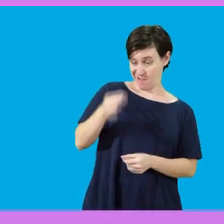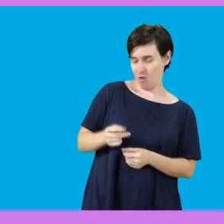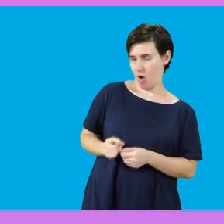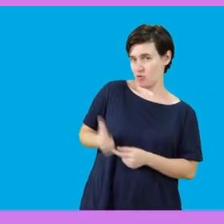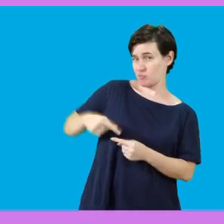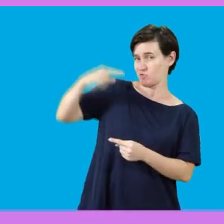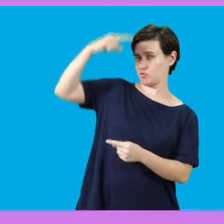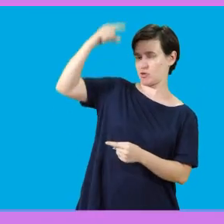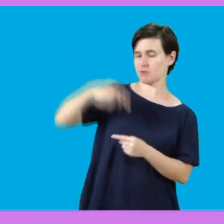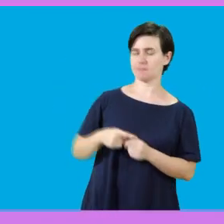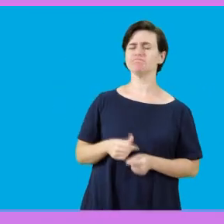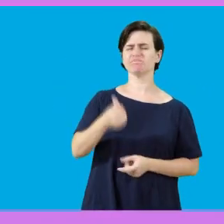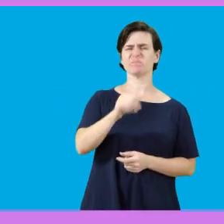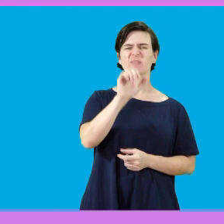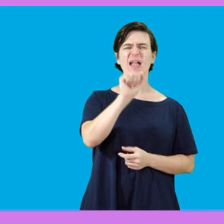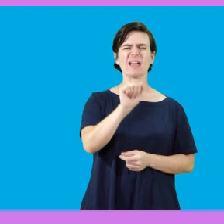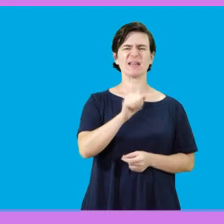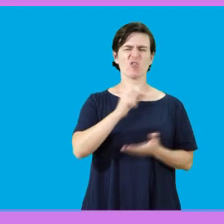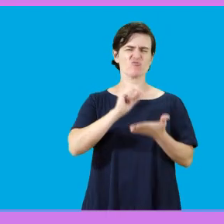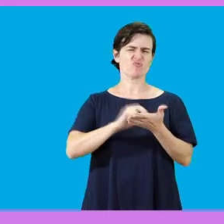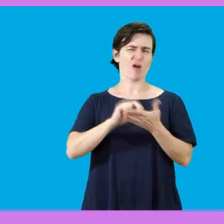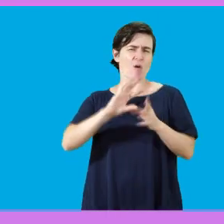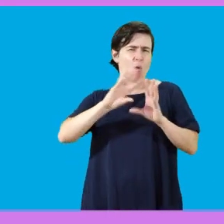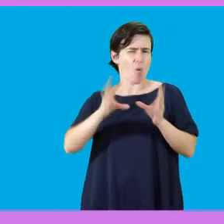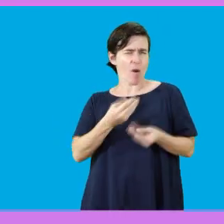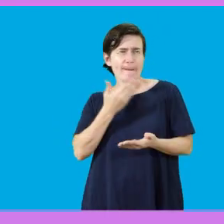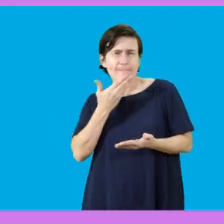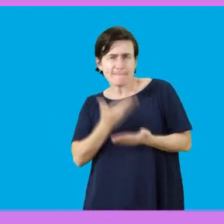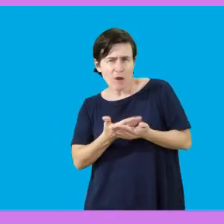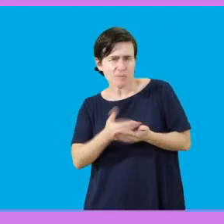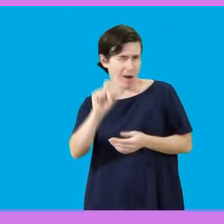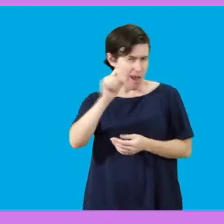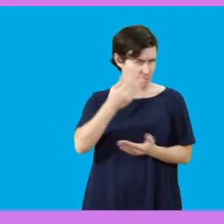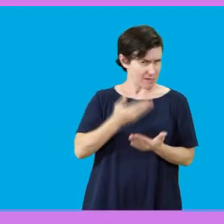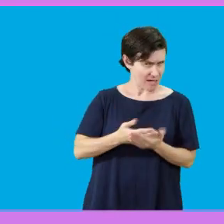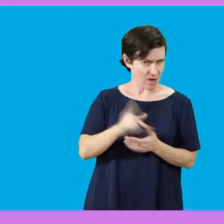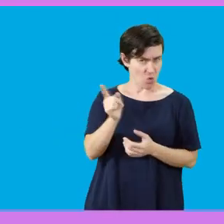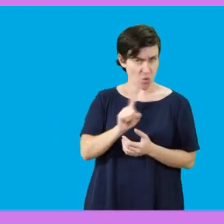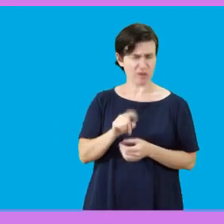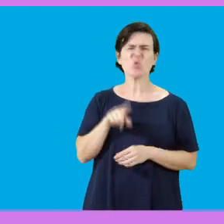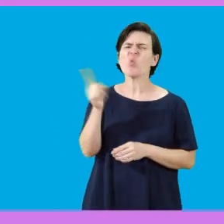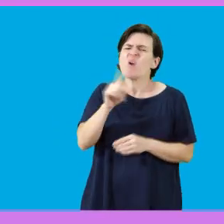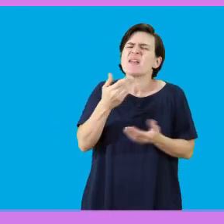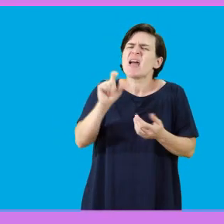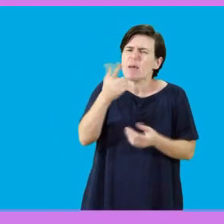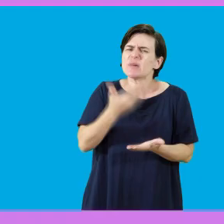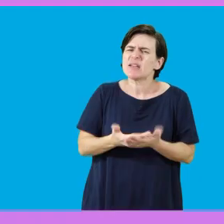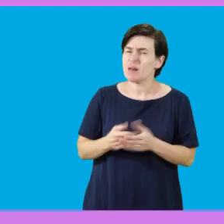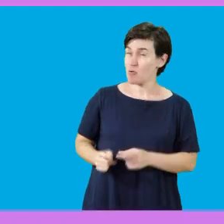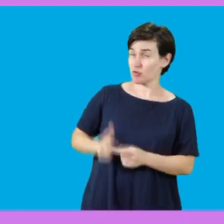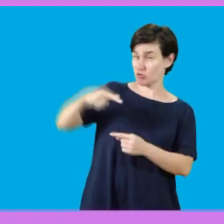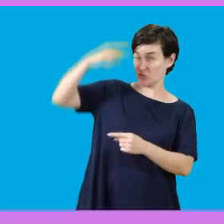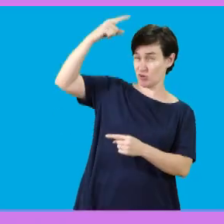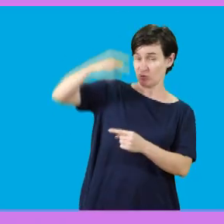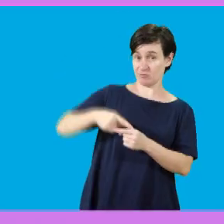only tossed this coin once. Then A says, write down all the possible outcomes. So what are the possible outcomes